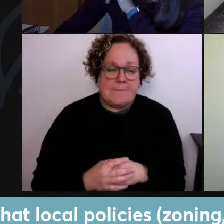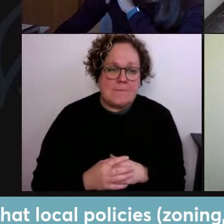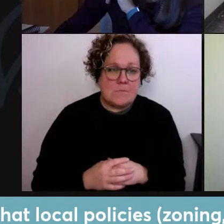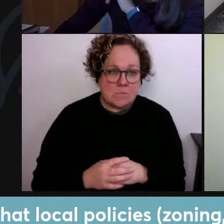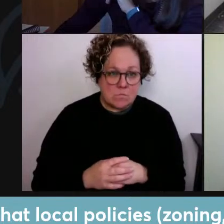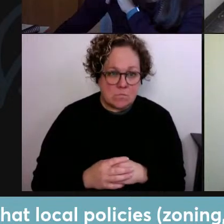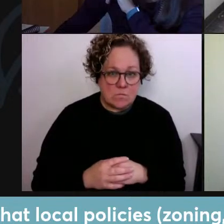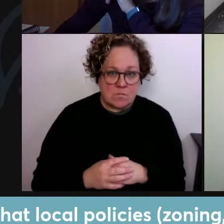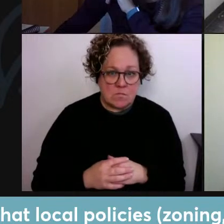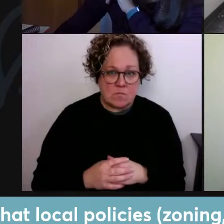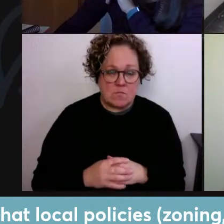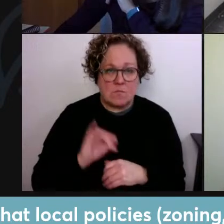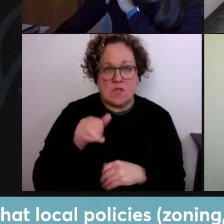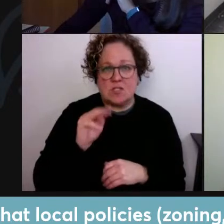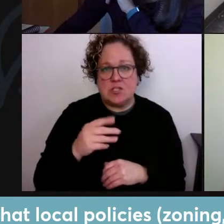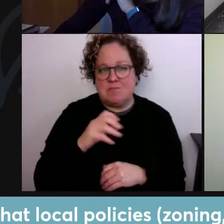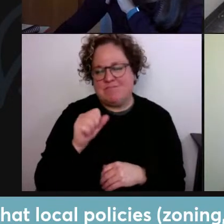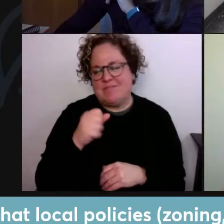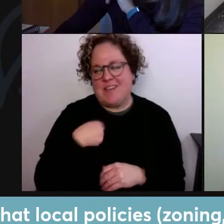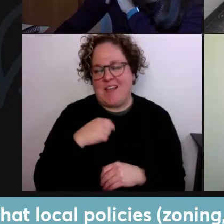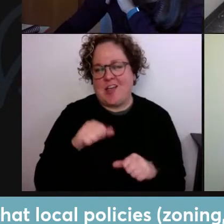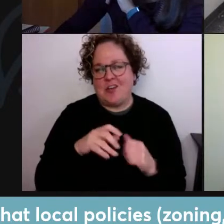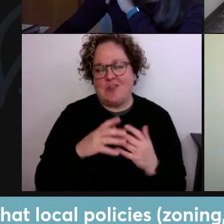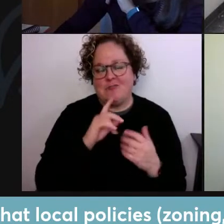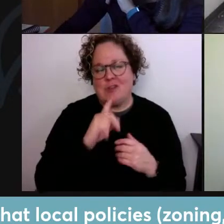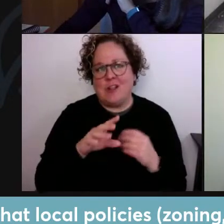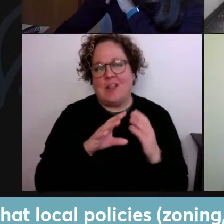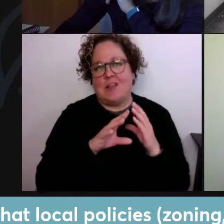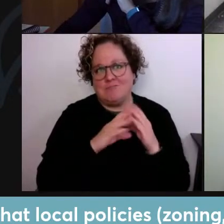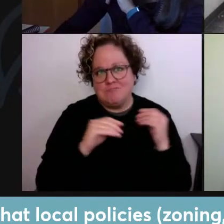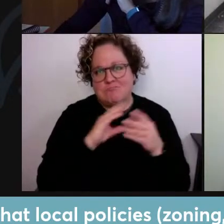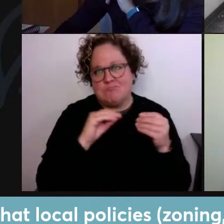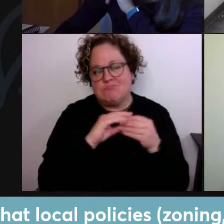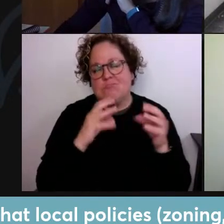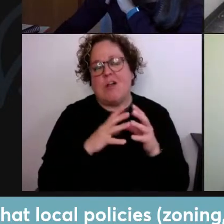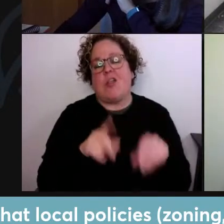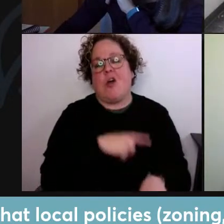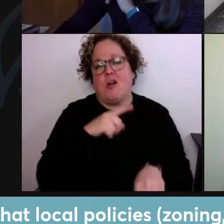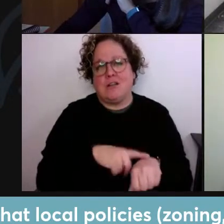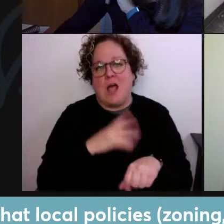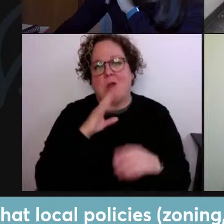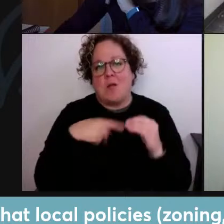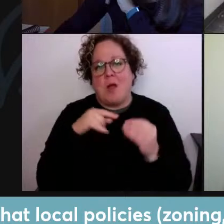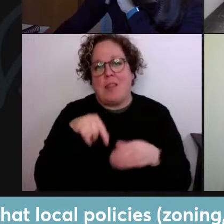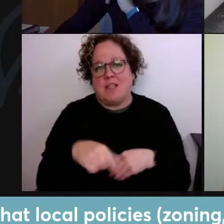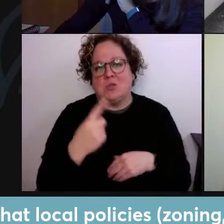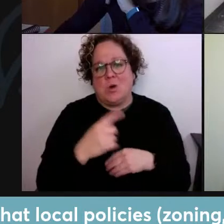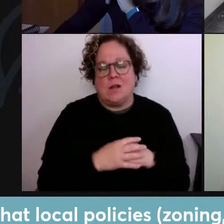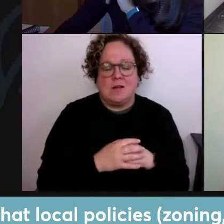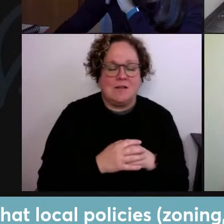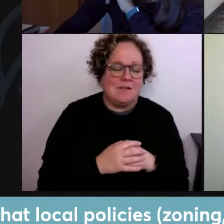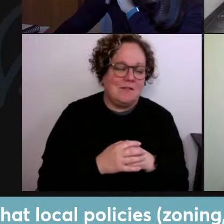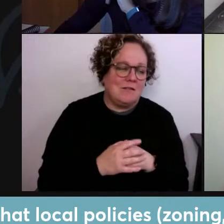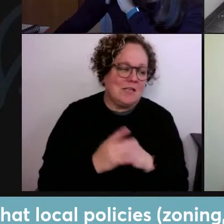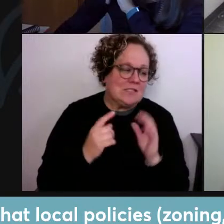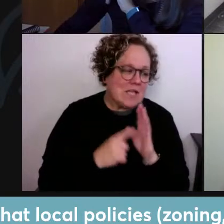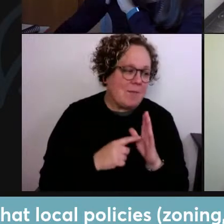Yeah, I could go on for a long time talking about this one. You know, one example is just the whole concept